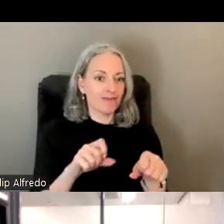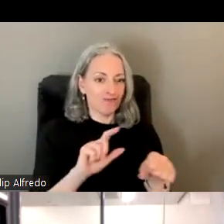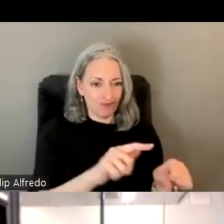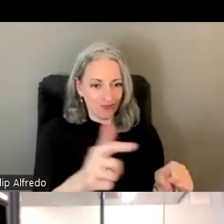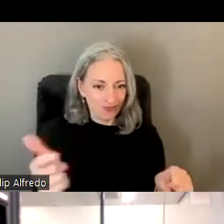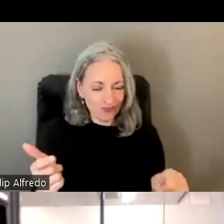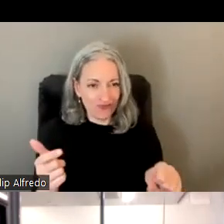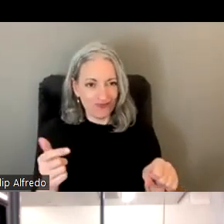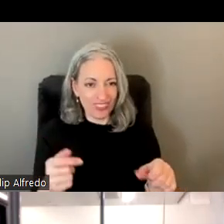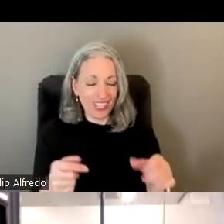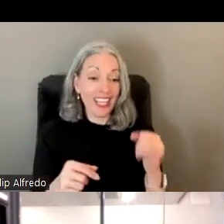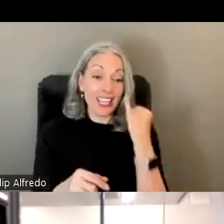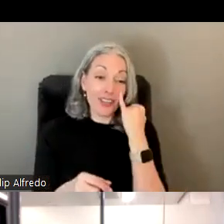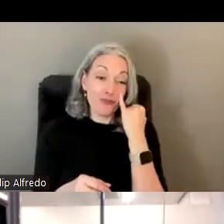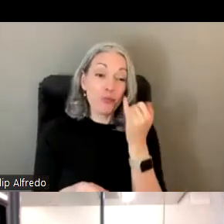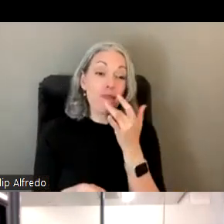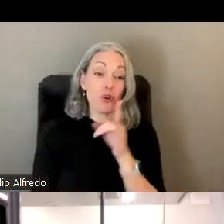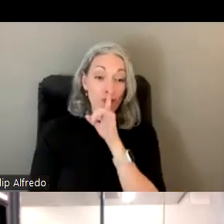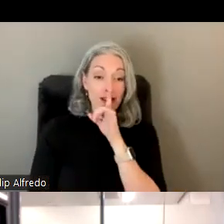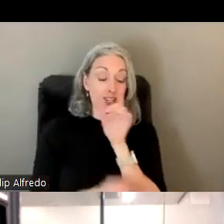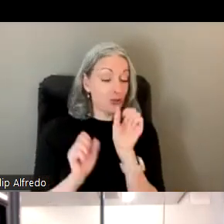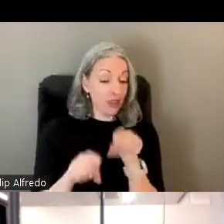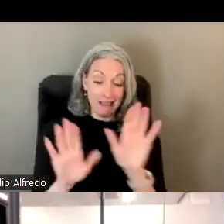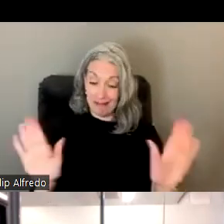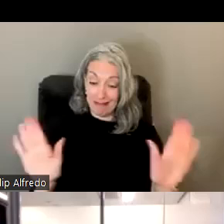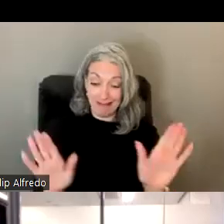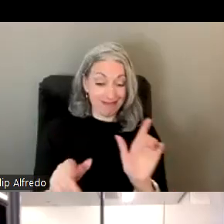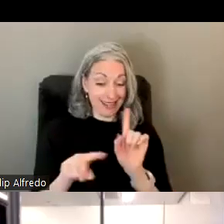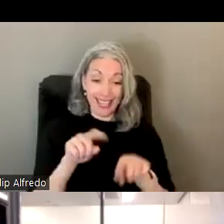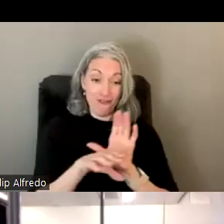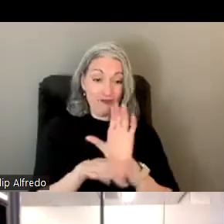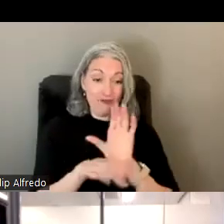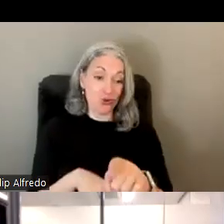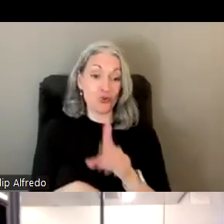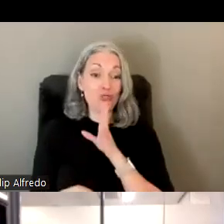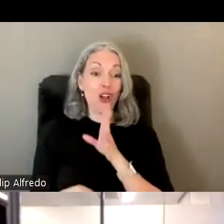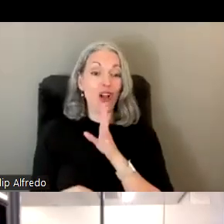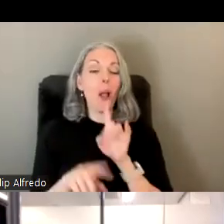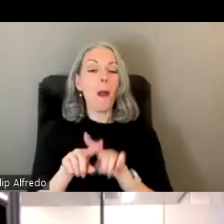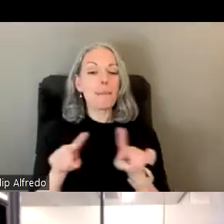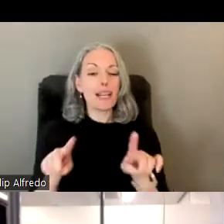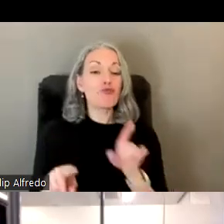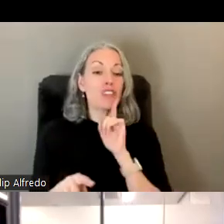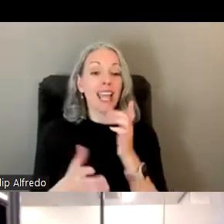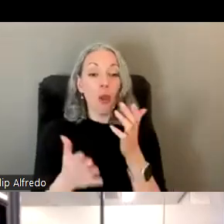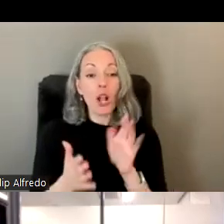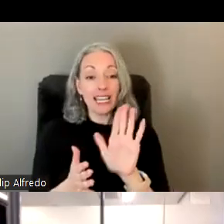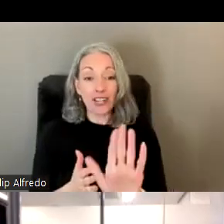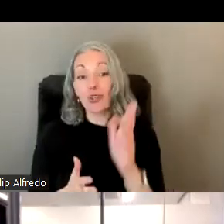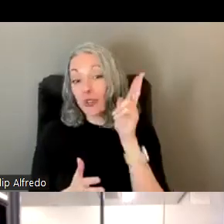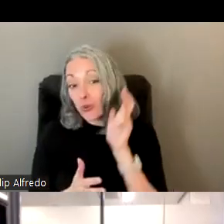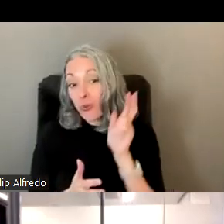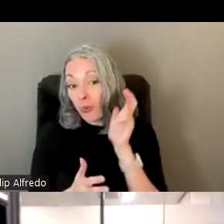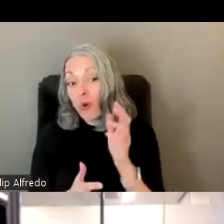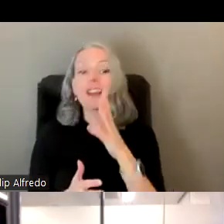if you don't want to say anything, I'm not going to, I have no ability to force you to talk. So, but would really welcome your